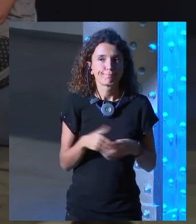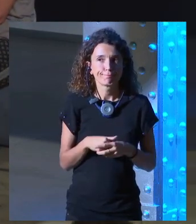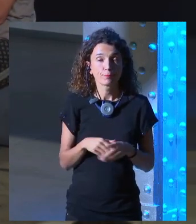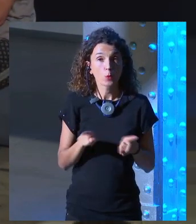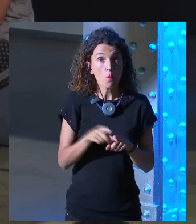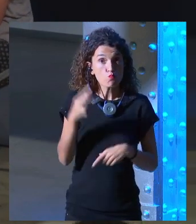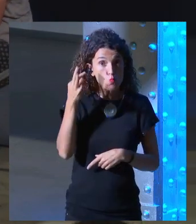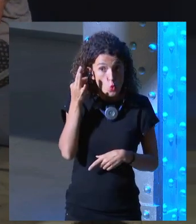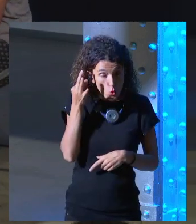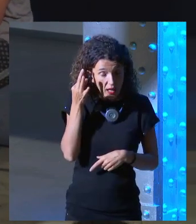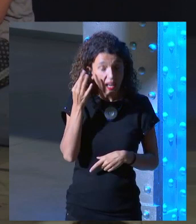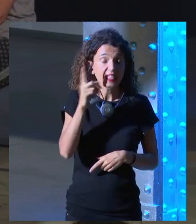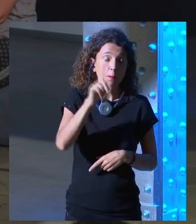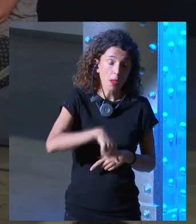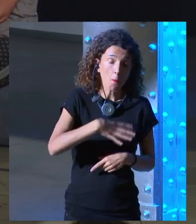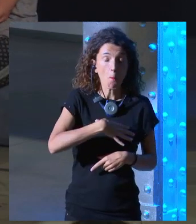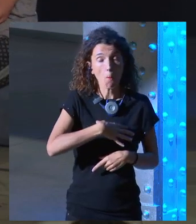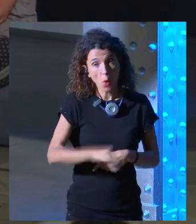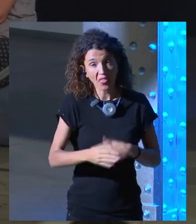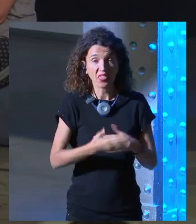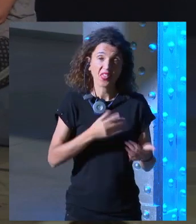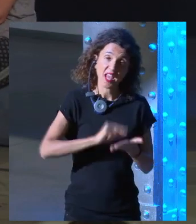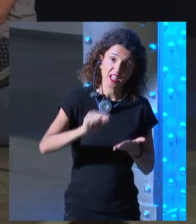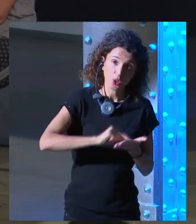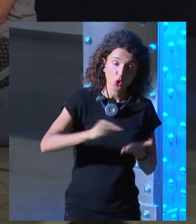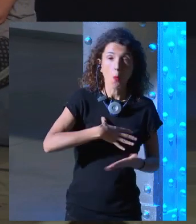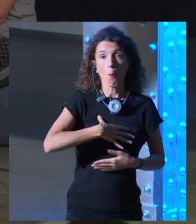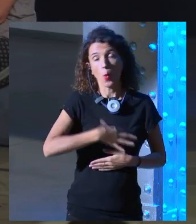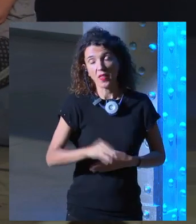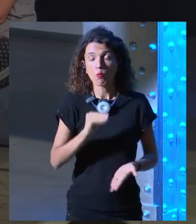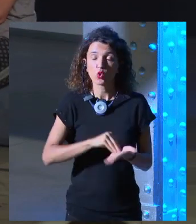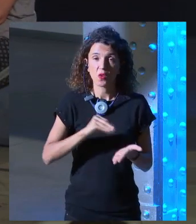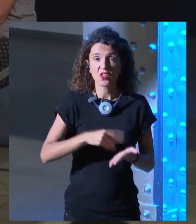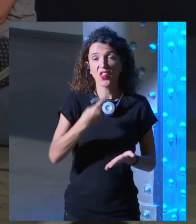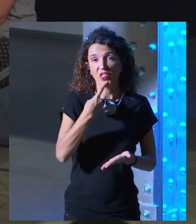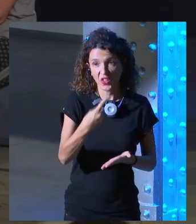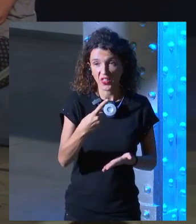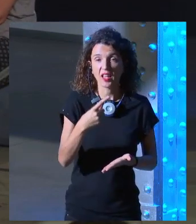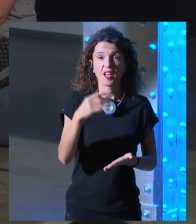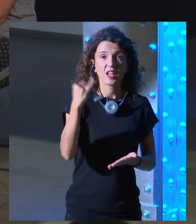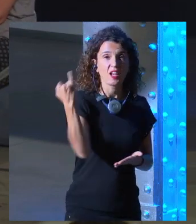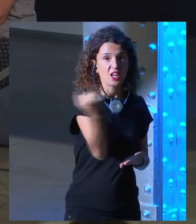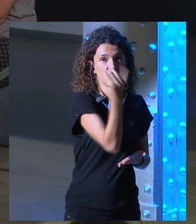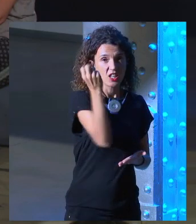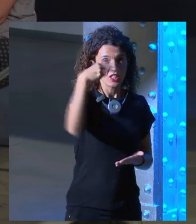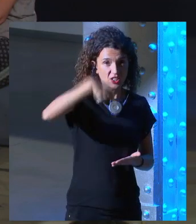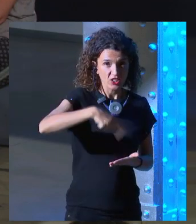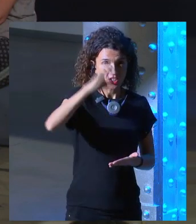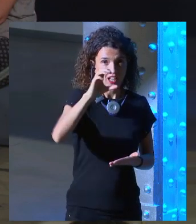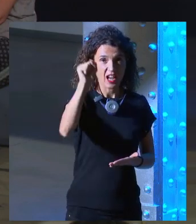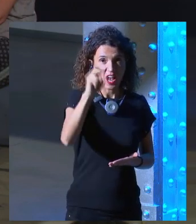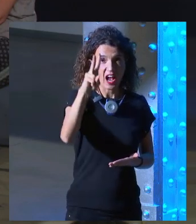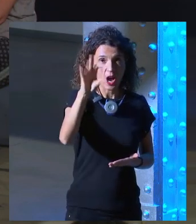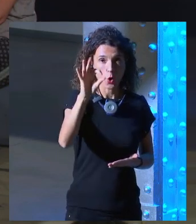rubbish. And he says this as though he's offering back some truth to a world that is